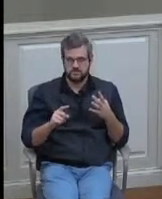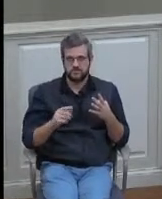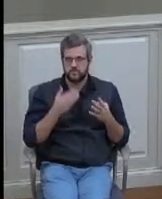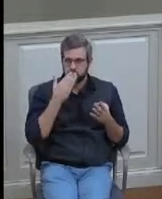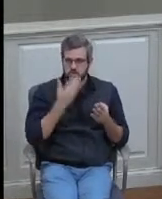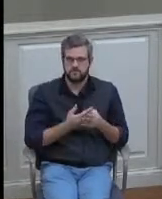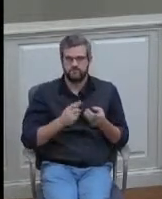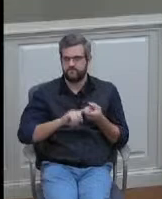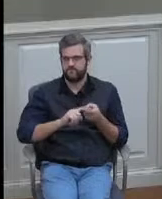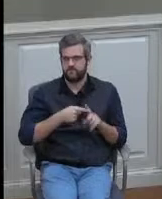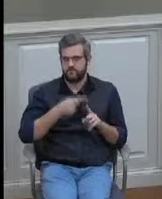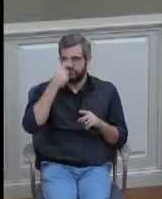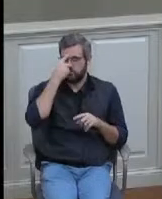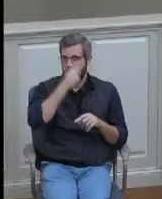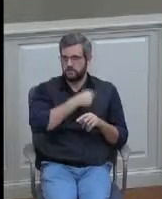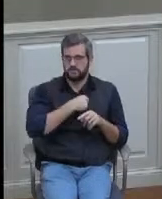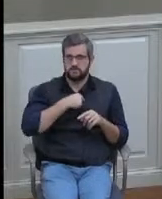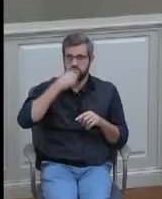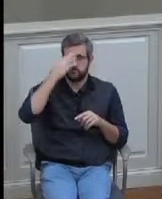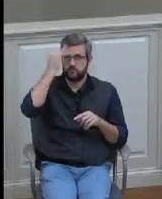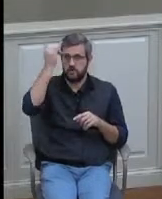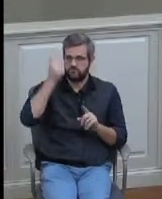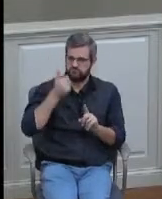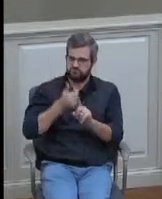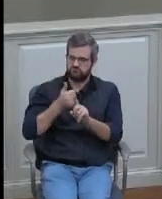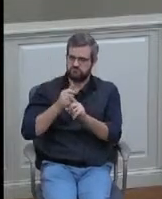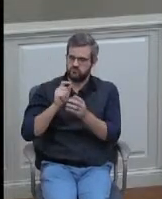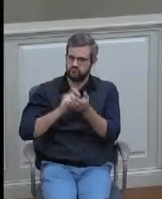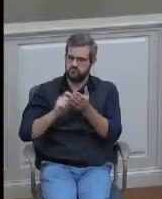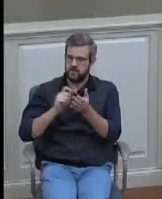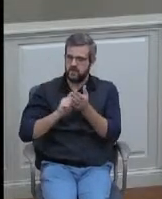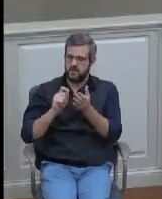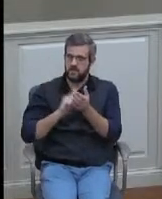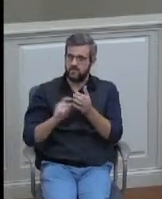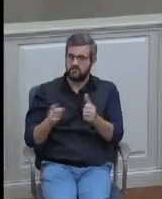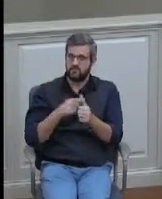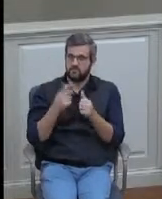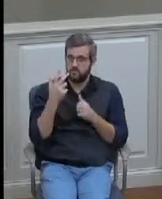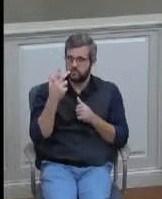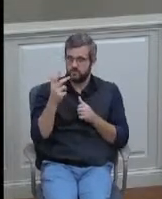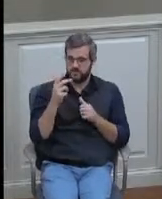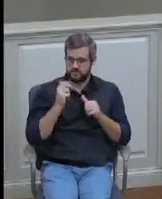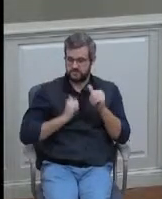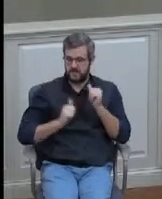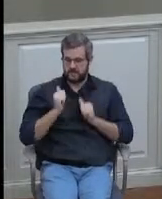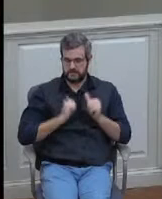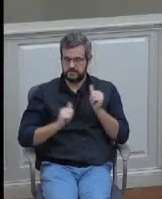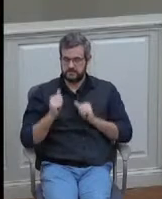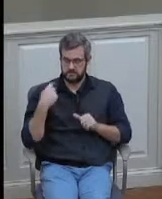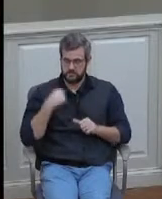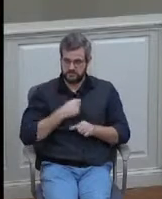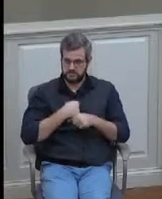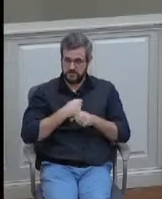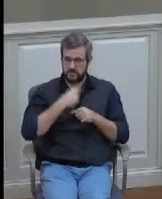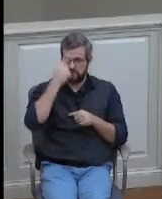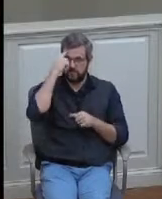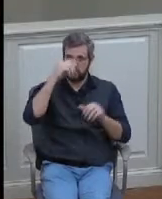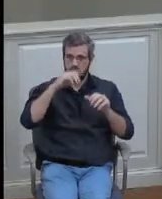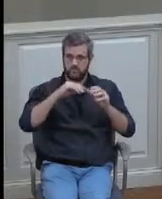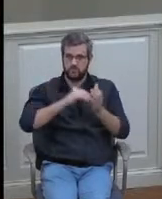Commission because she was the writer of the first 3 of our plays, which were produced for our students,